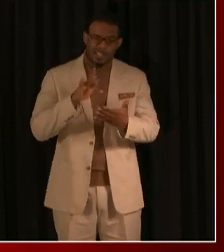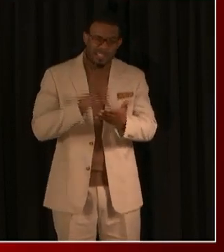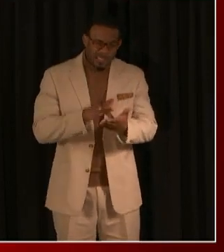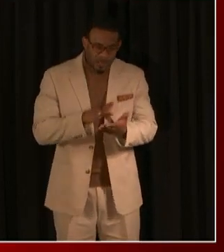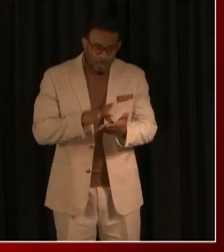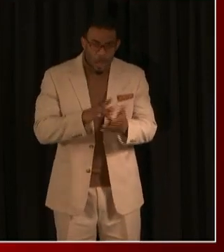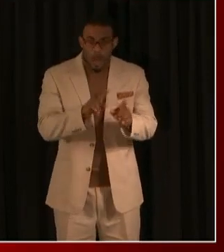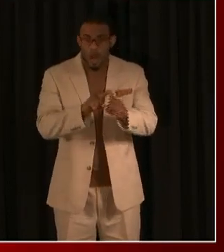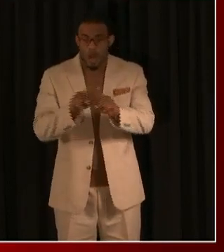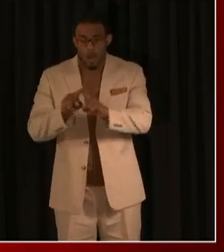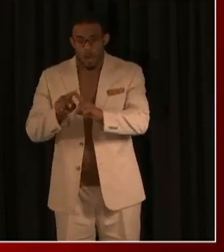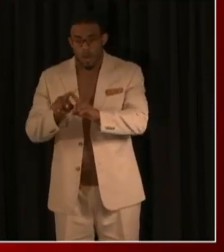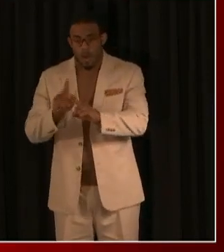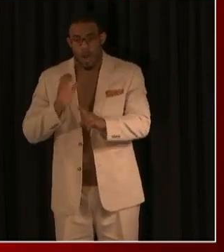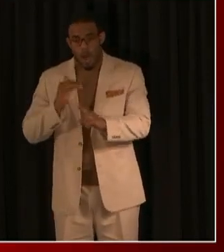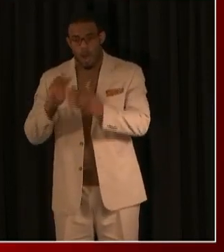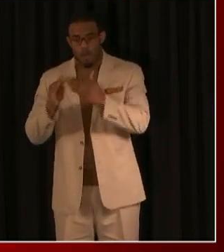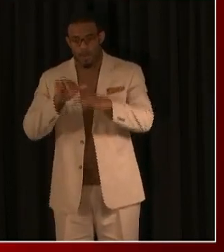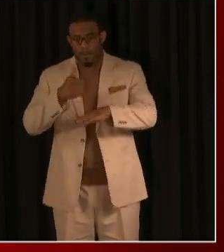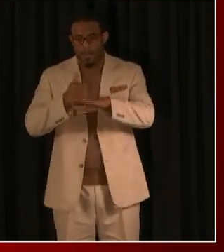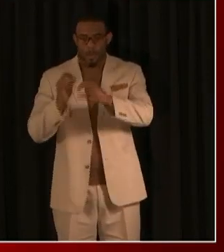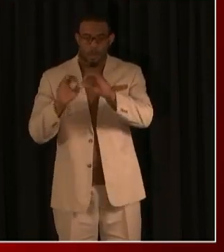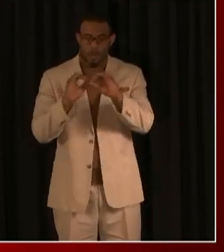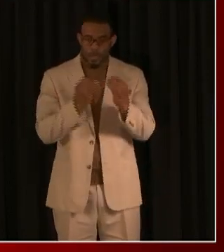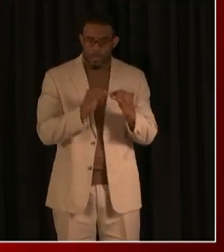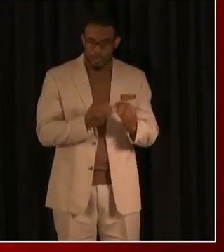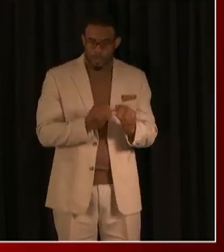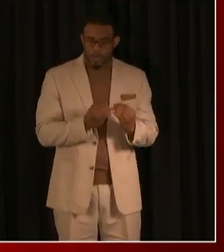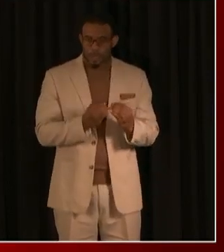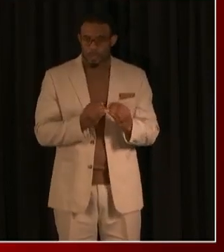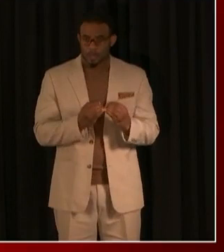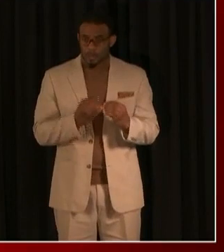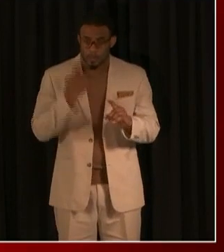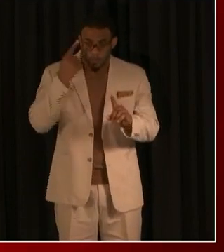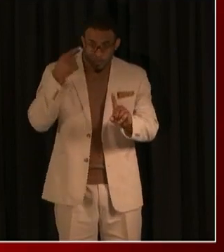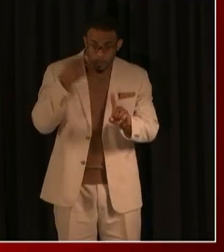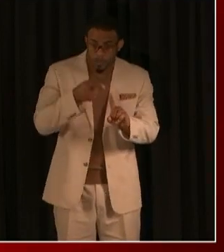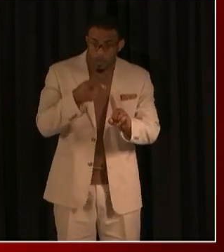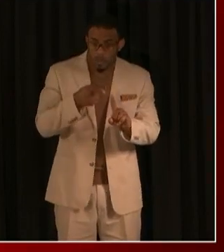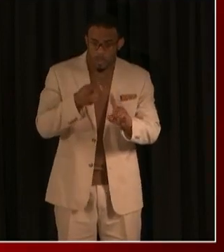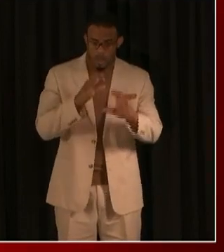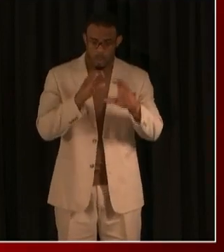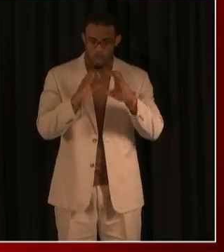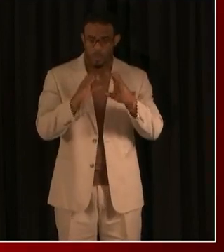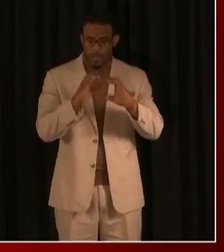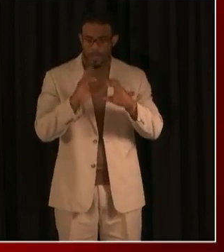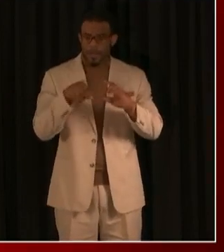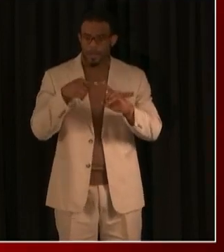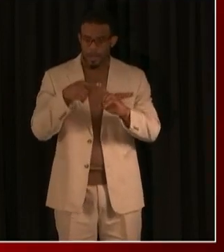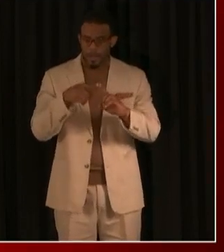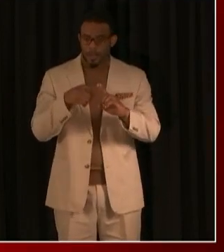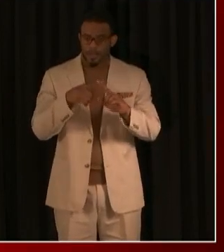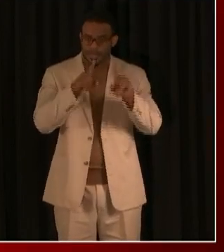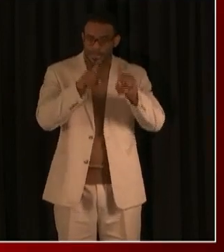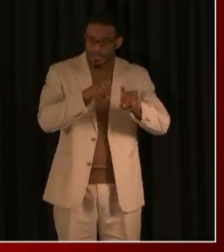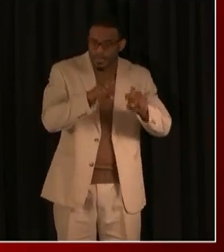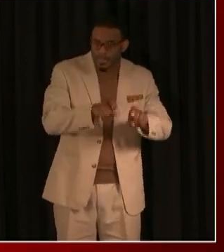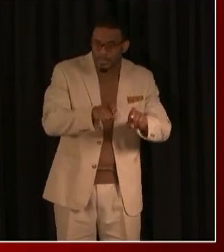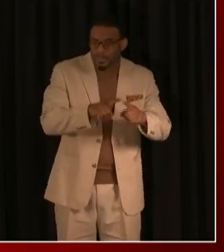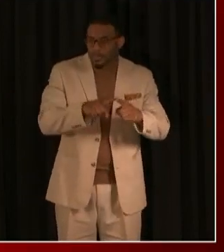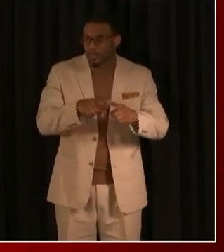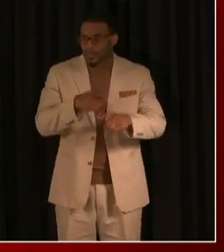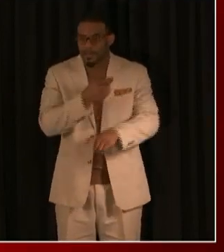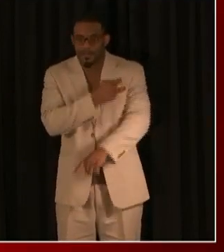health centers as well as our community-based organizations in terms of communication about